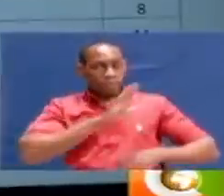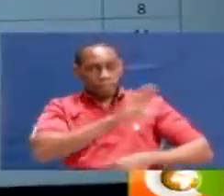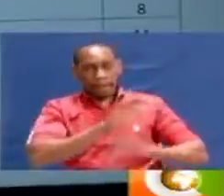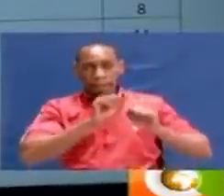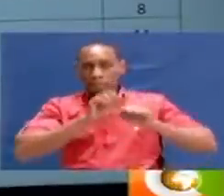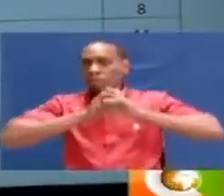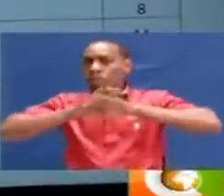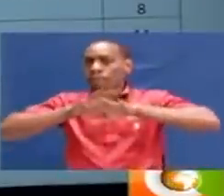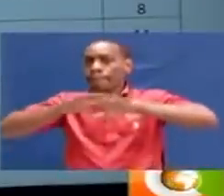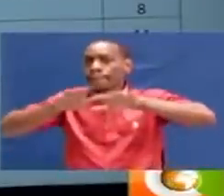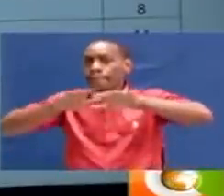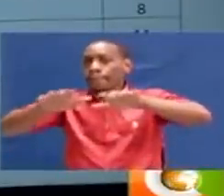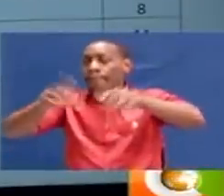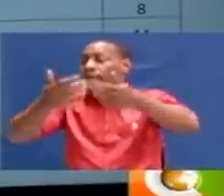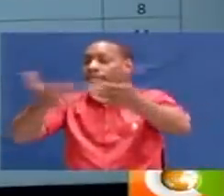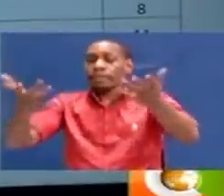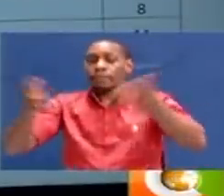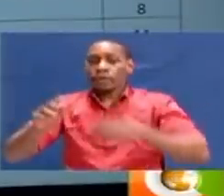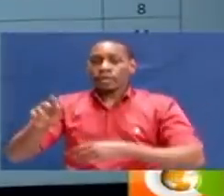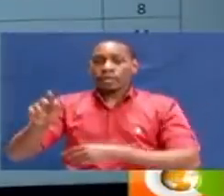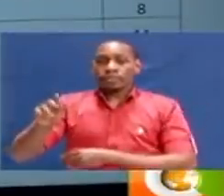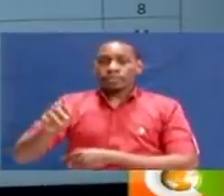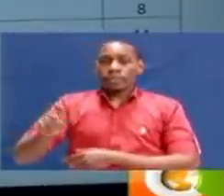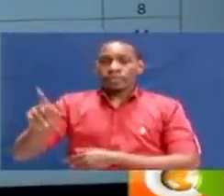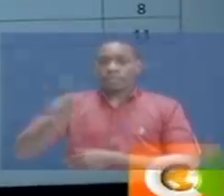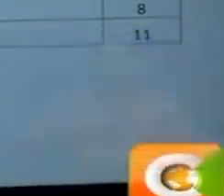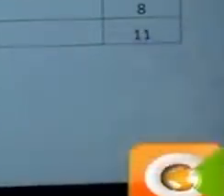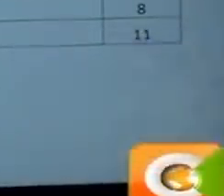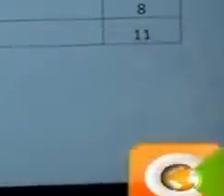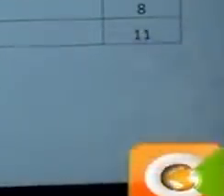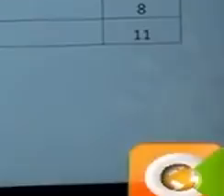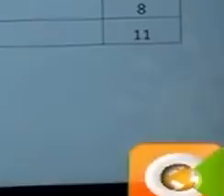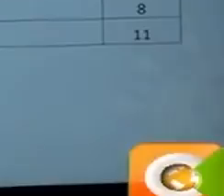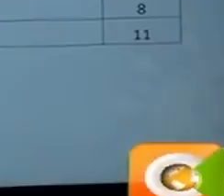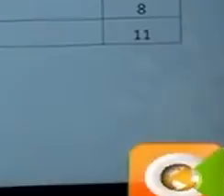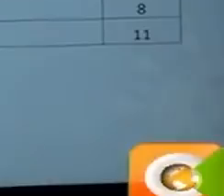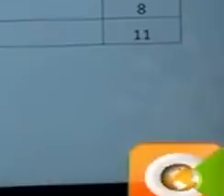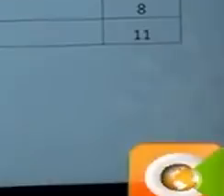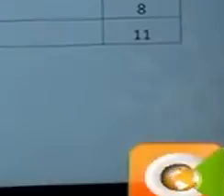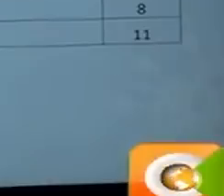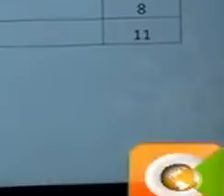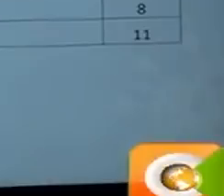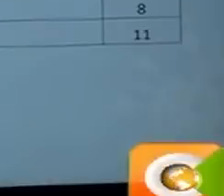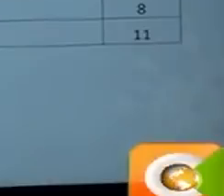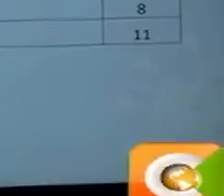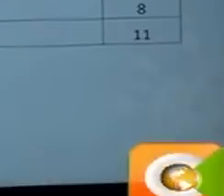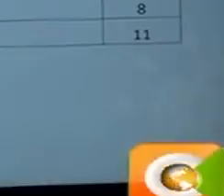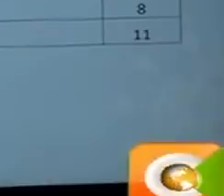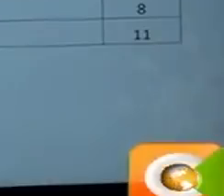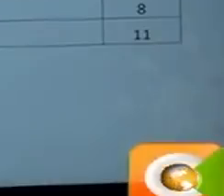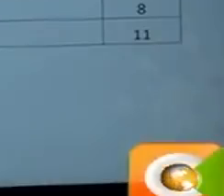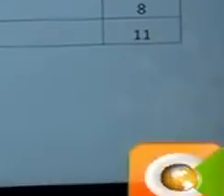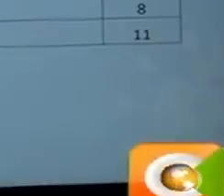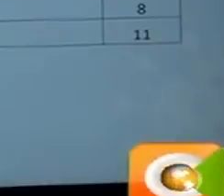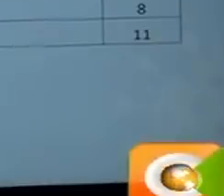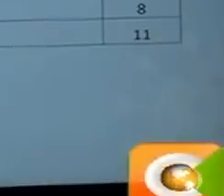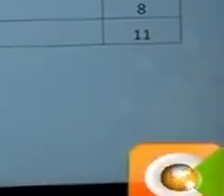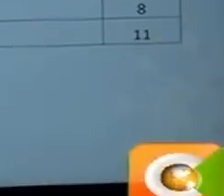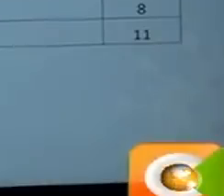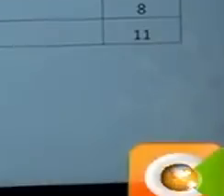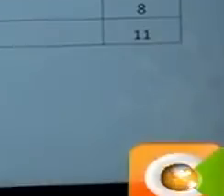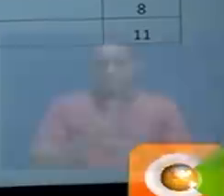throughout Kawangware. And it goes like fire. So the illustration here, again, in